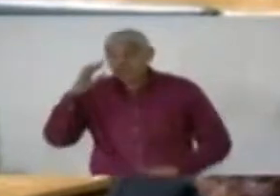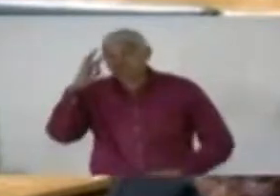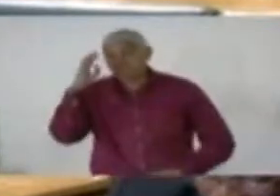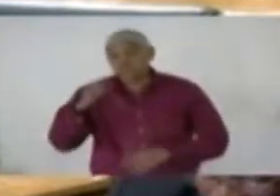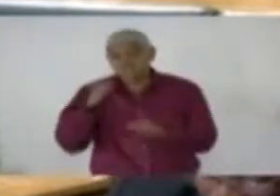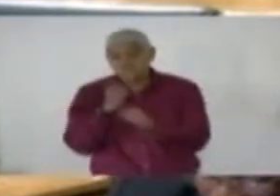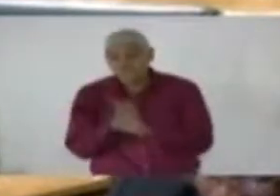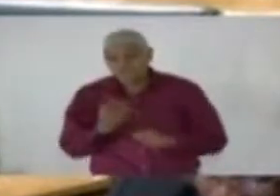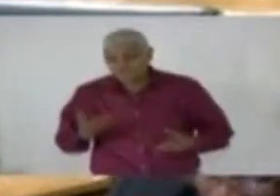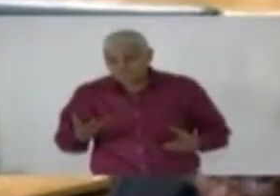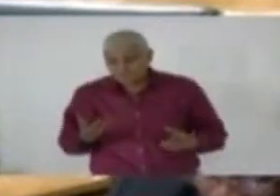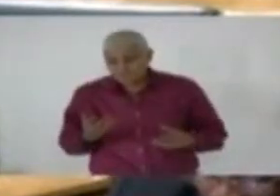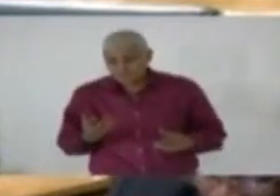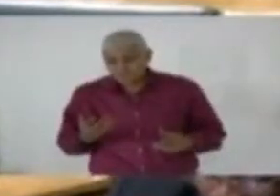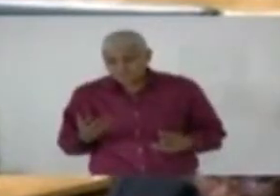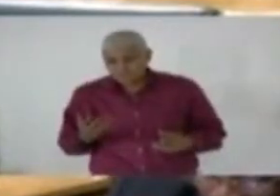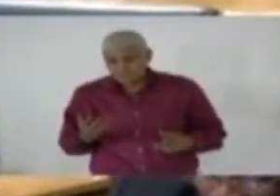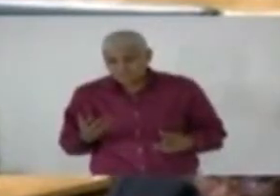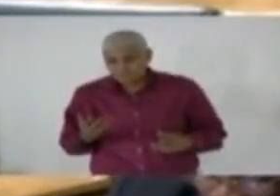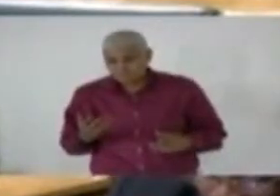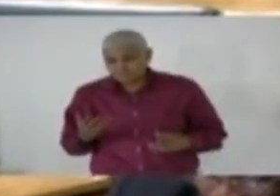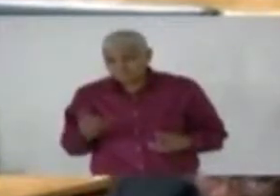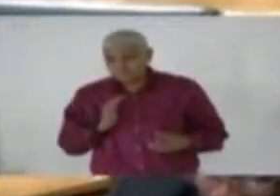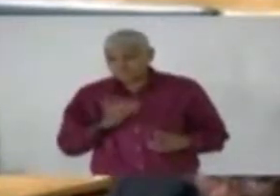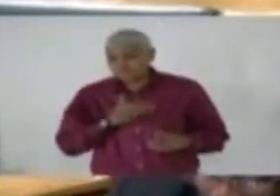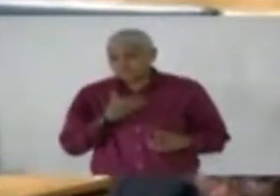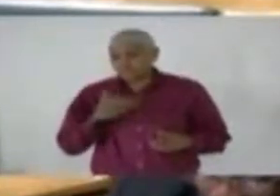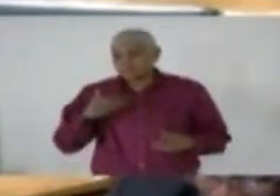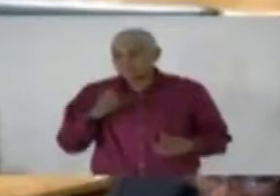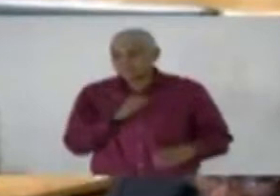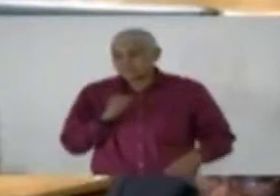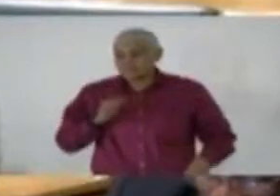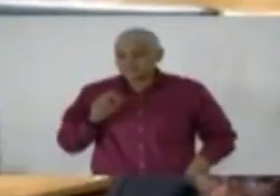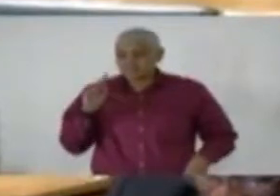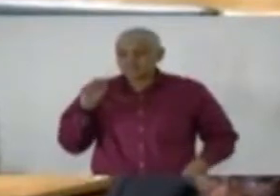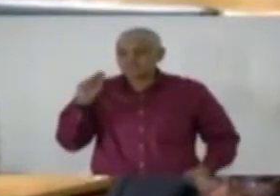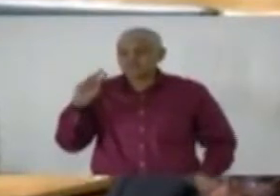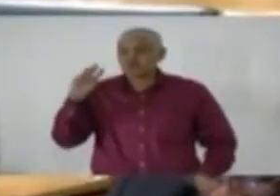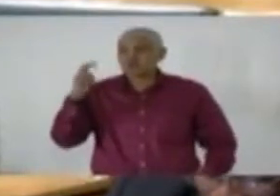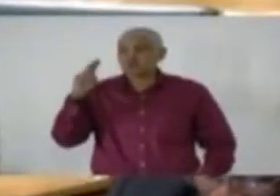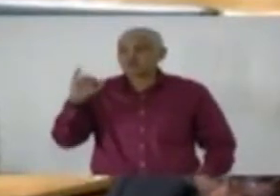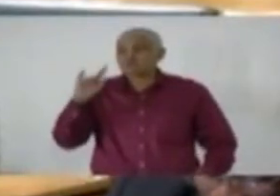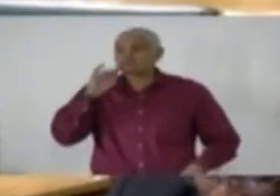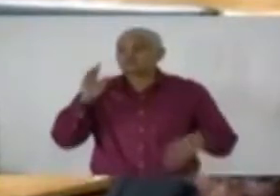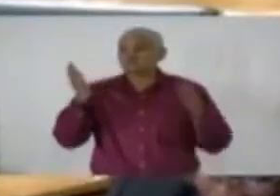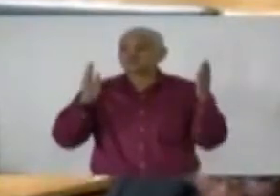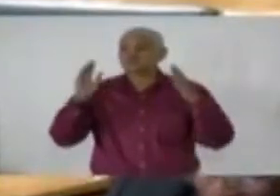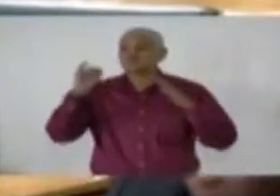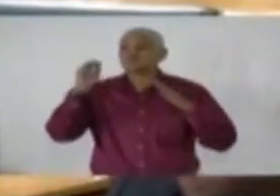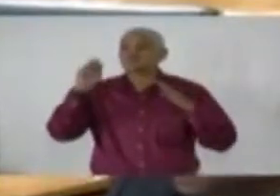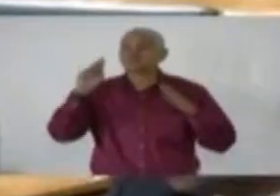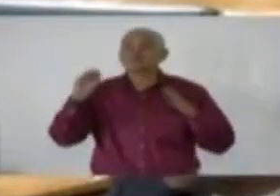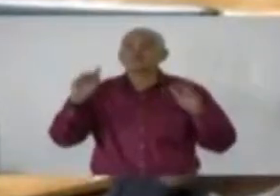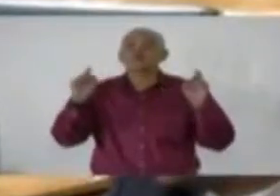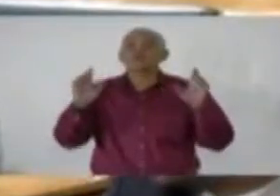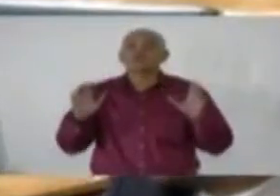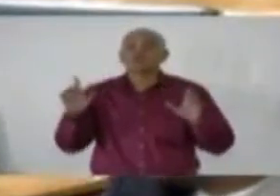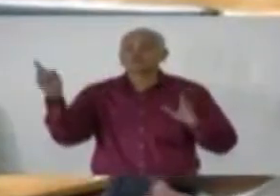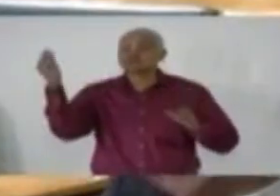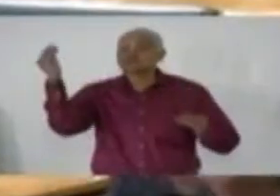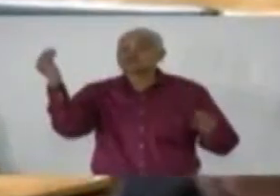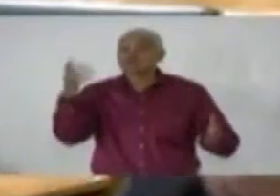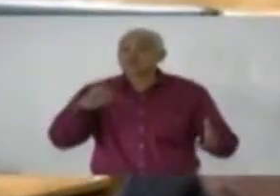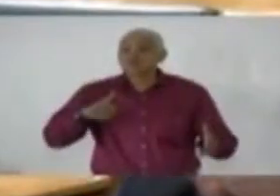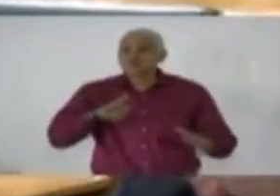years, our colleague, Senator Don Webby, served as the chairman of JAMPRO. He told